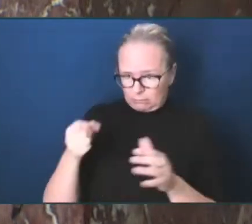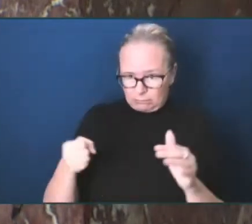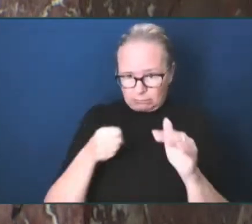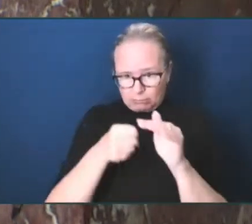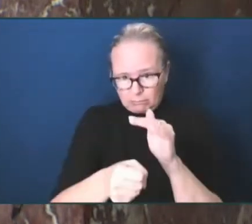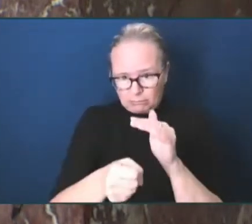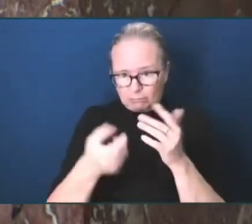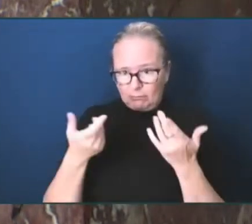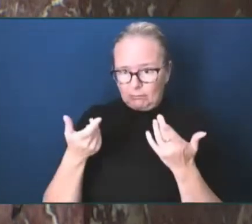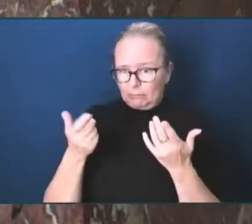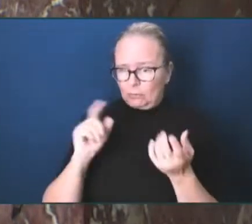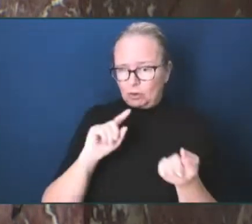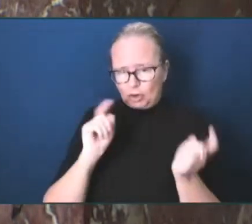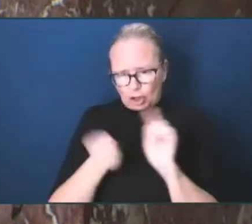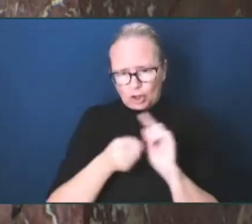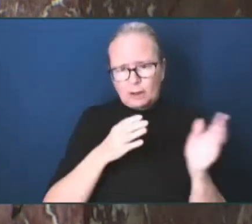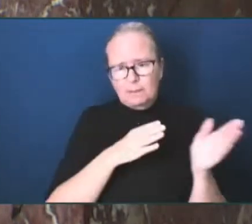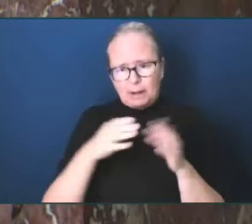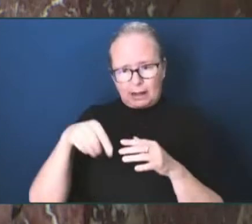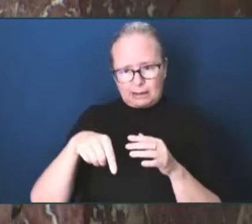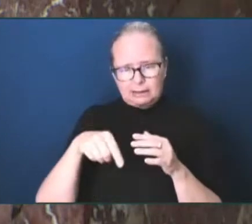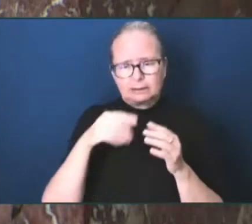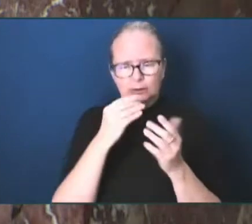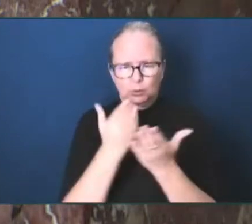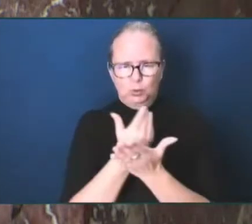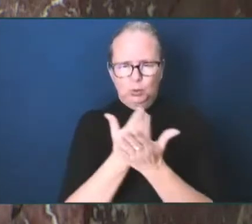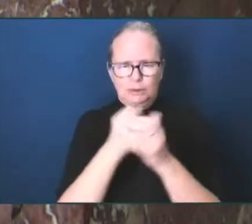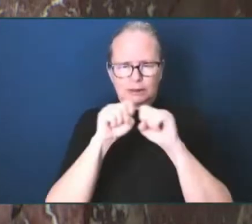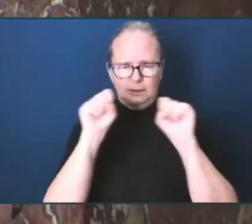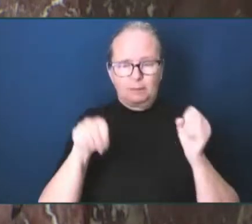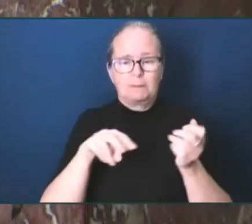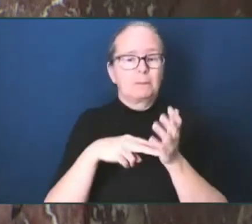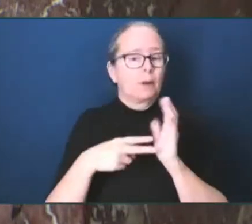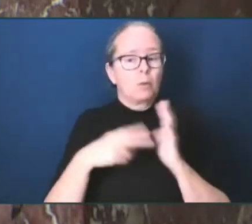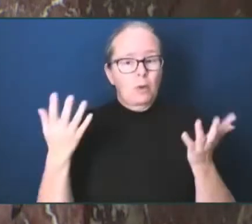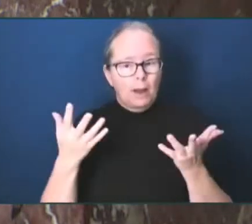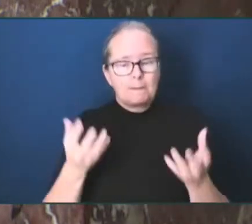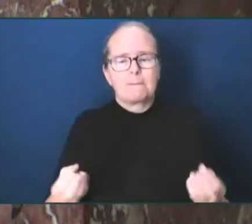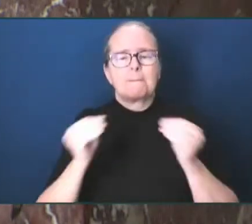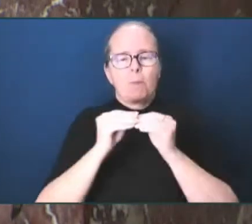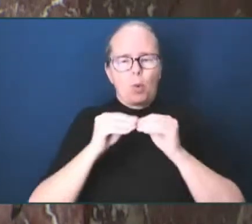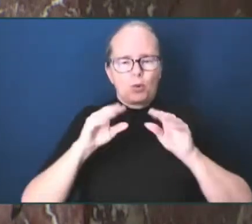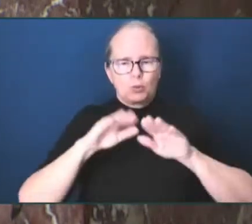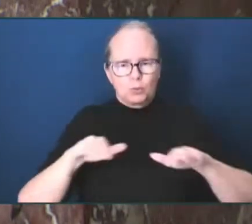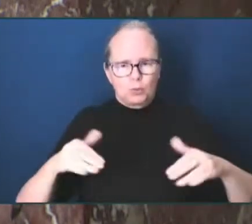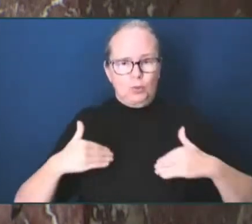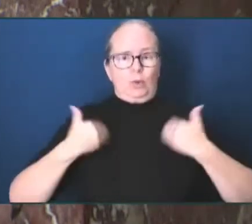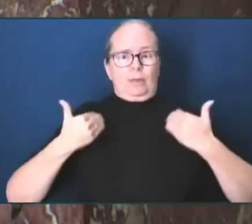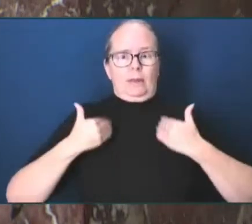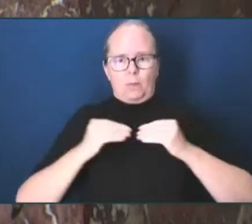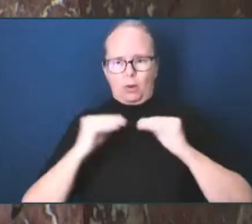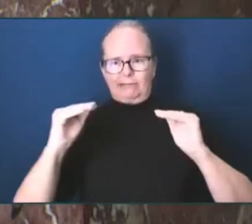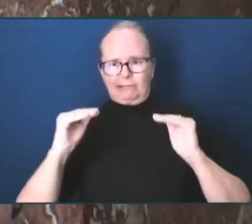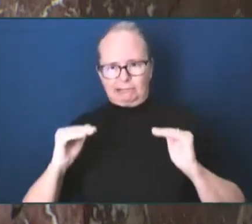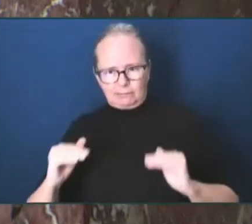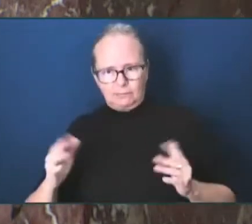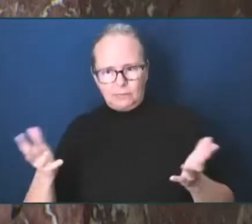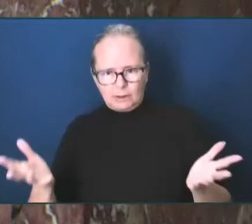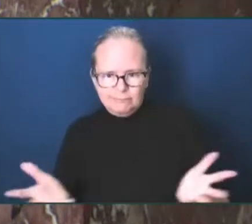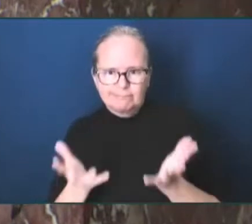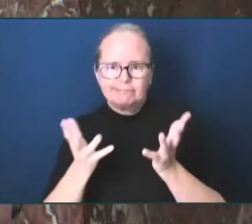and youth have better access to services to meet their needs. And members,